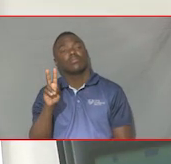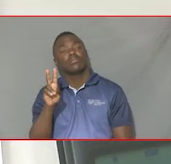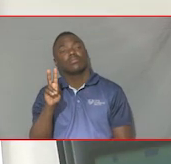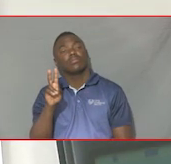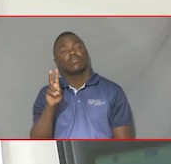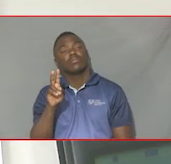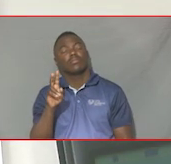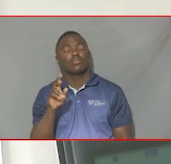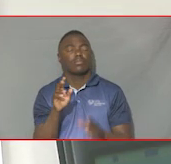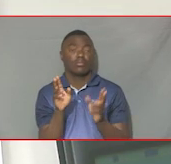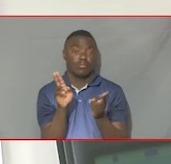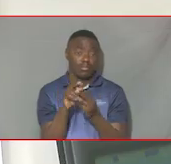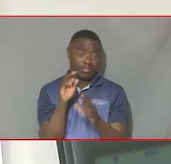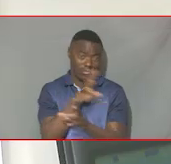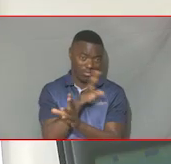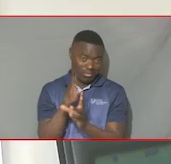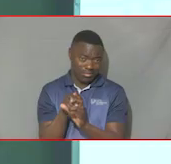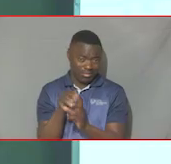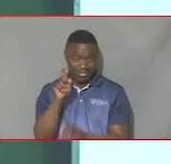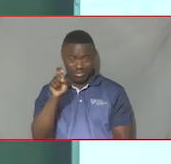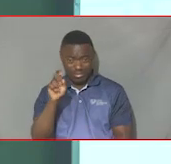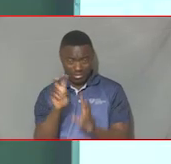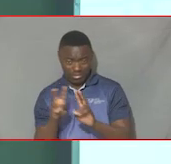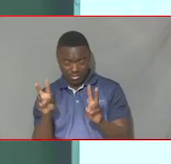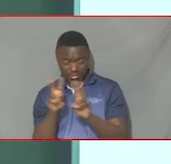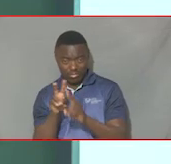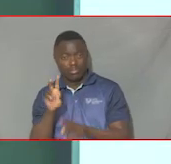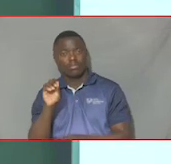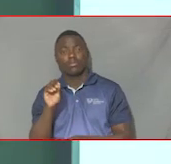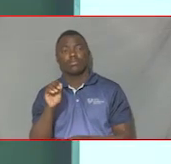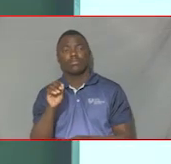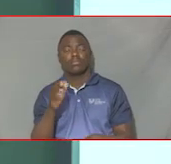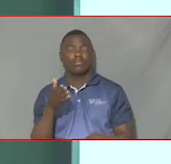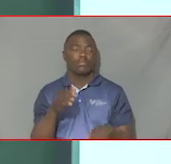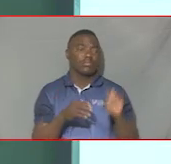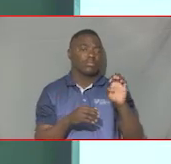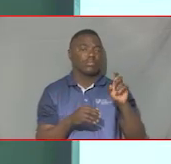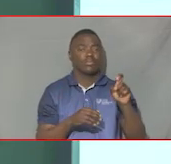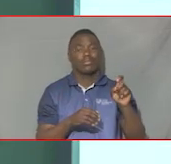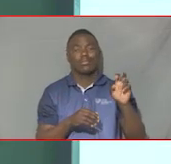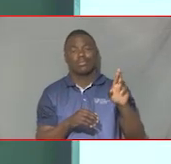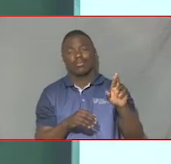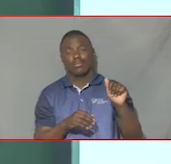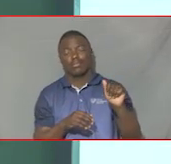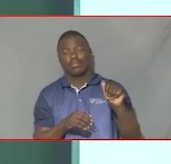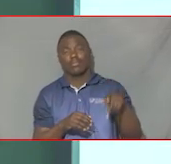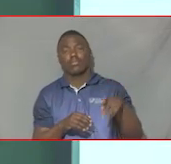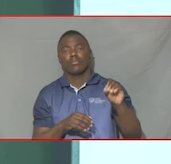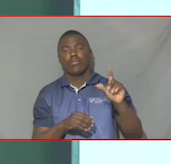lie between the smallest and the biggest x value. It is called extrapolation. Extrapolation.